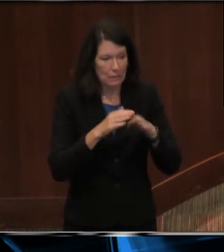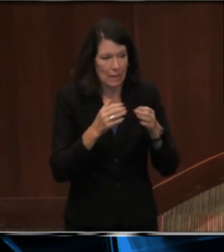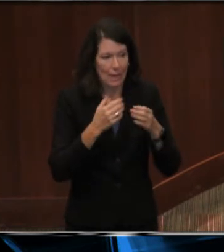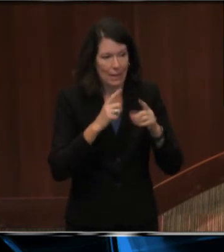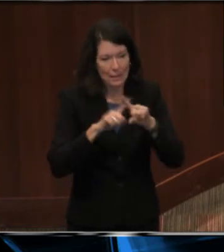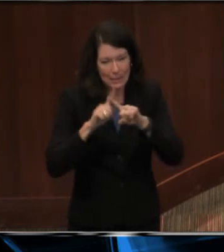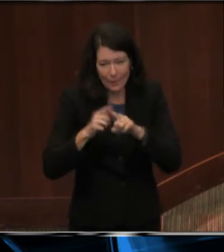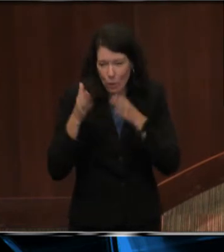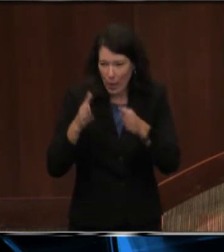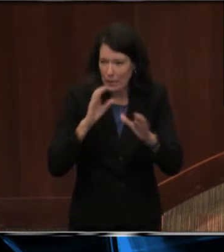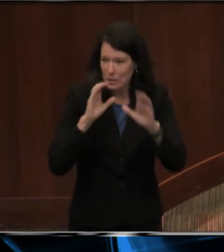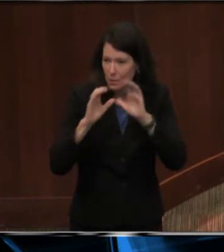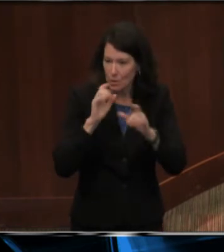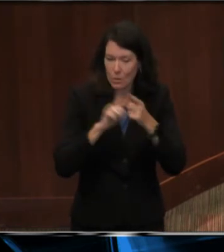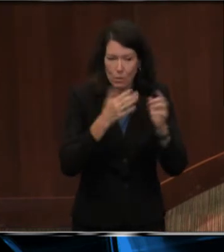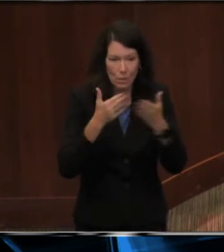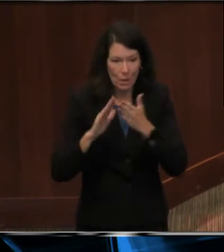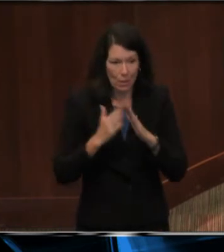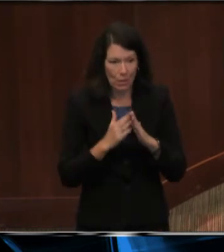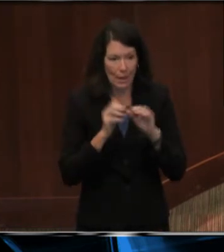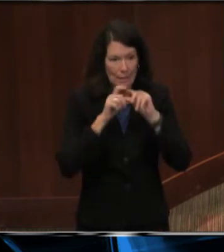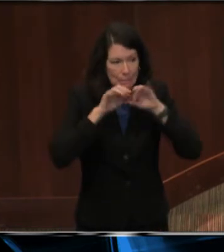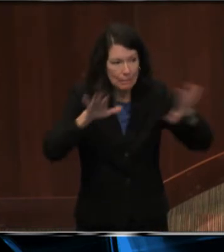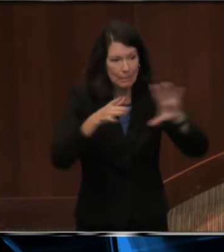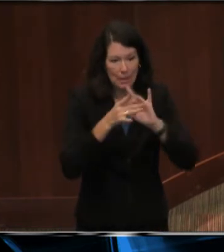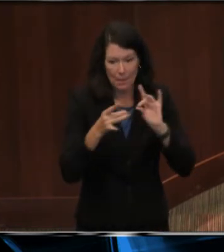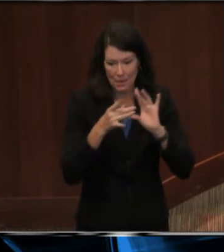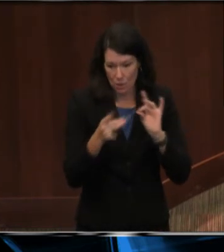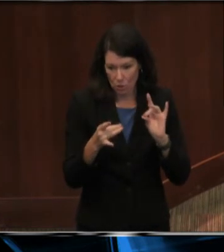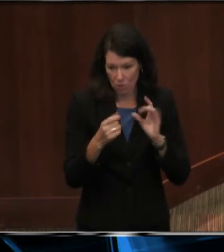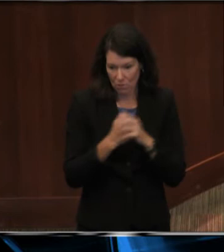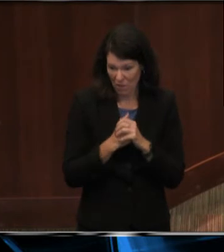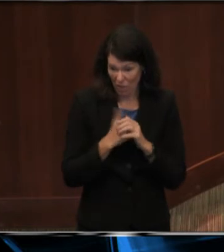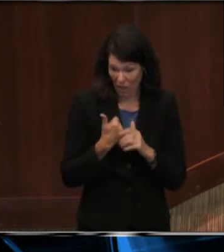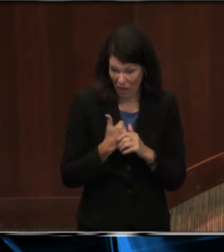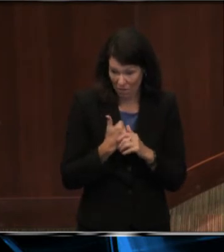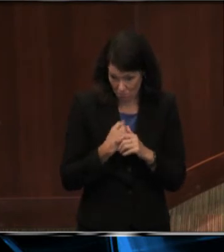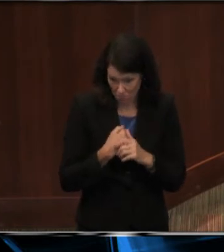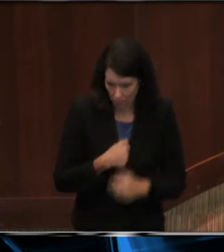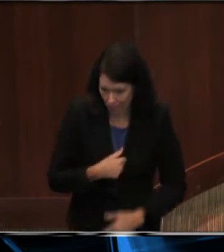different platforms as much as we can and getting the message out widely.